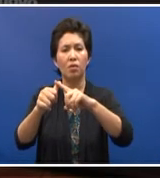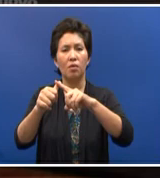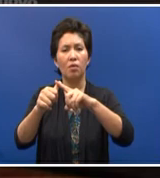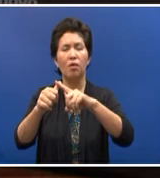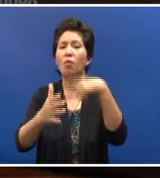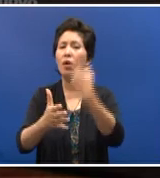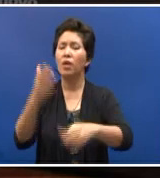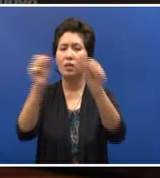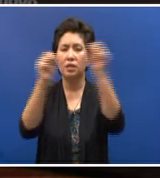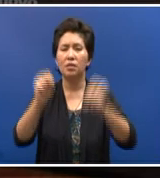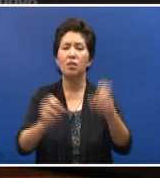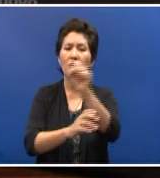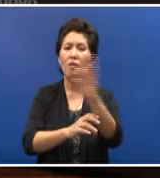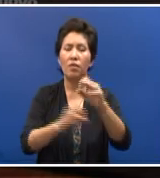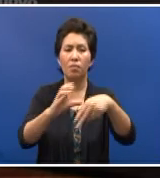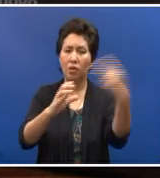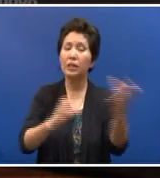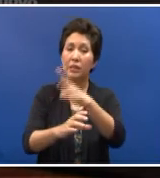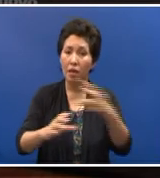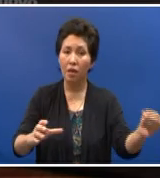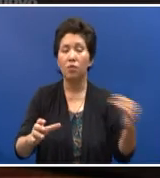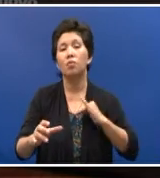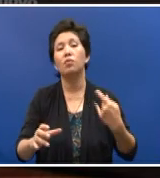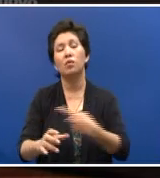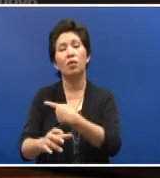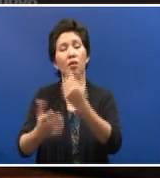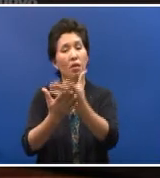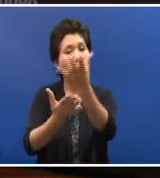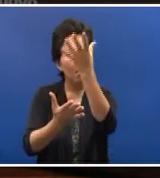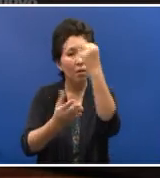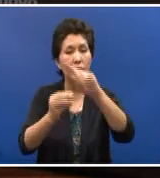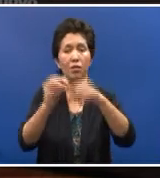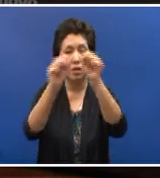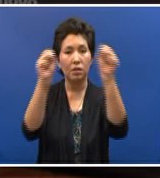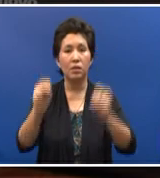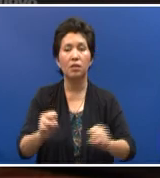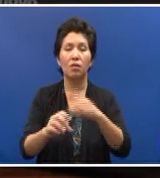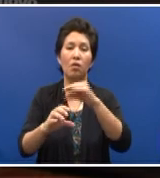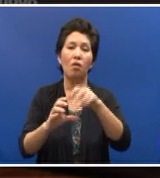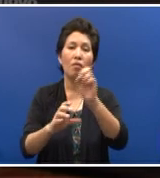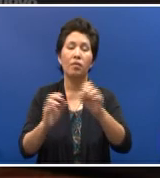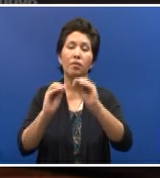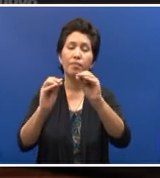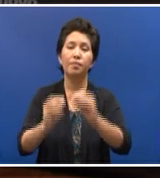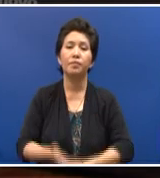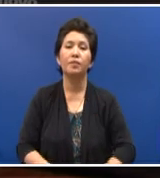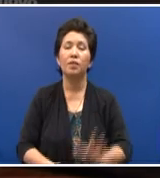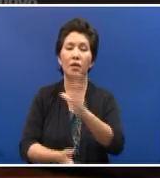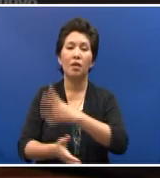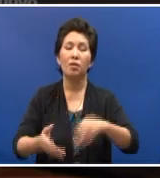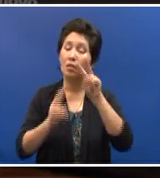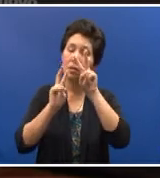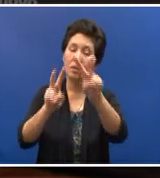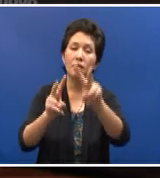are the systems of production, and then we are going to learn about the systems of exchange. Okay, so we can see